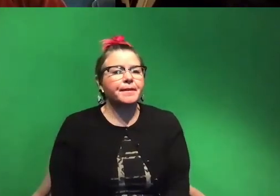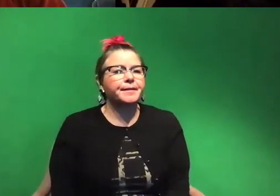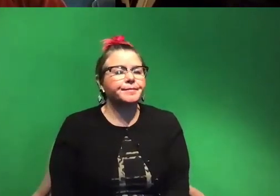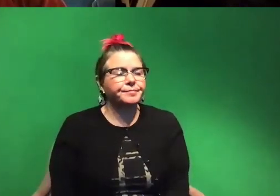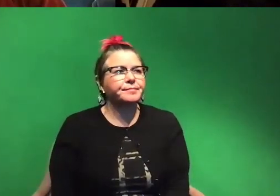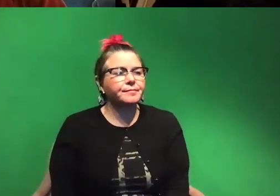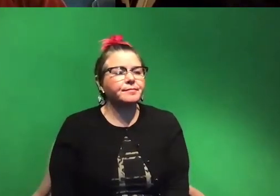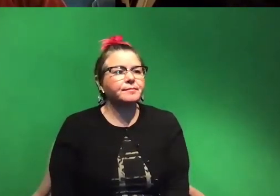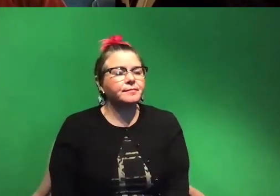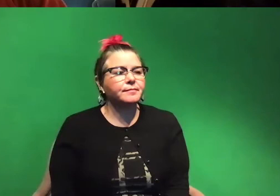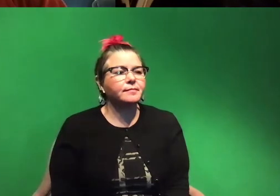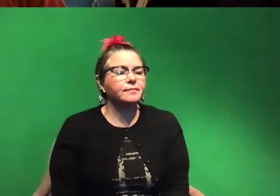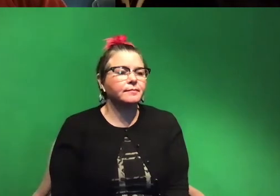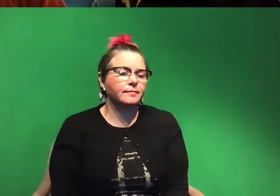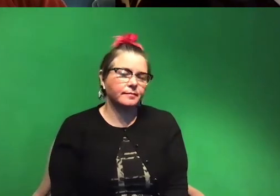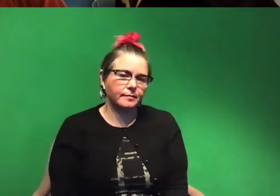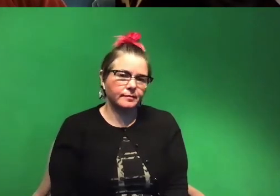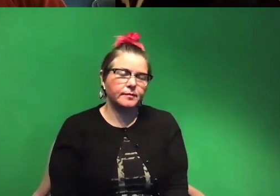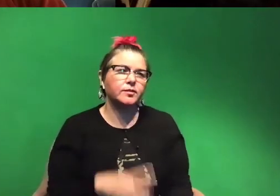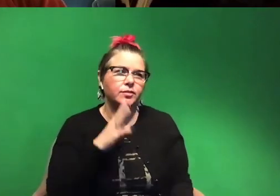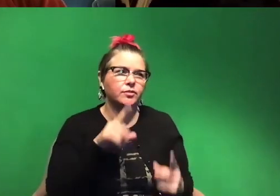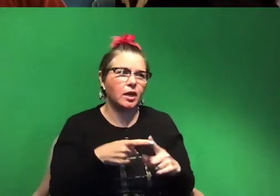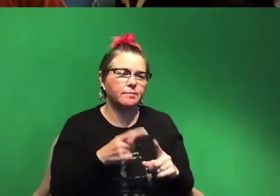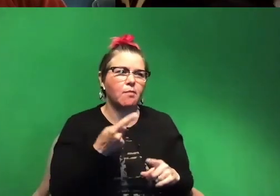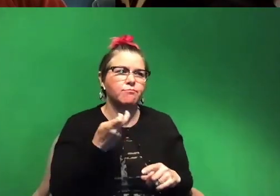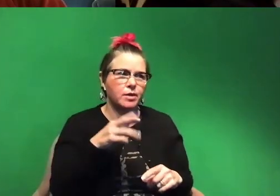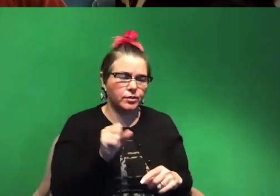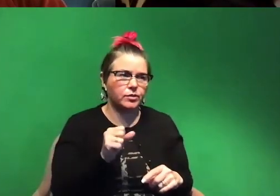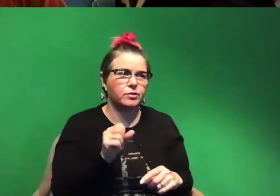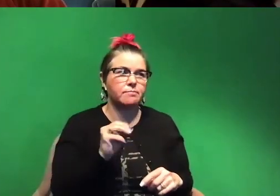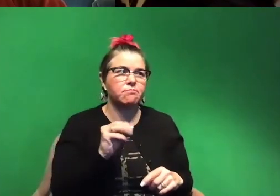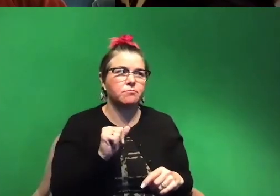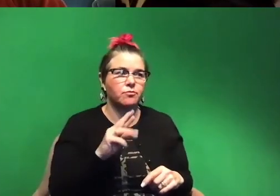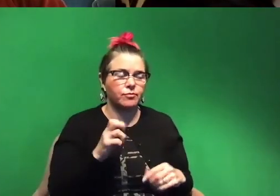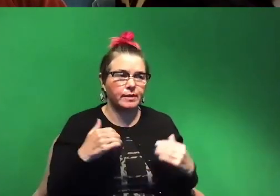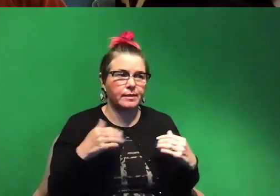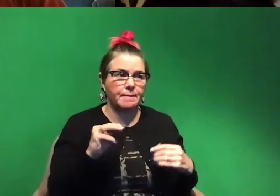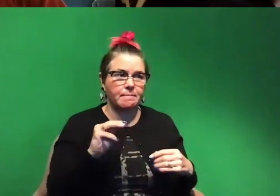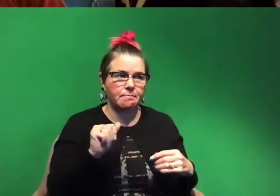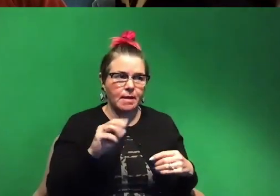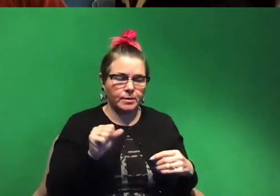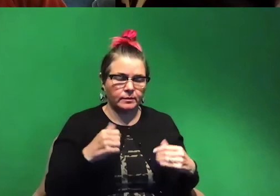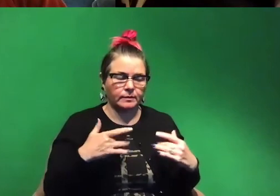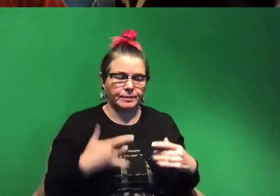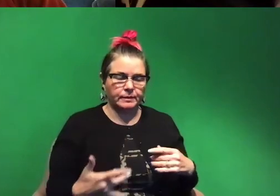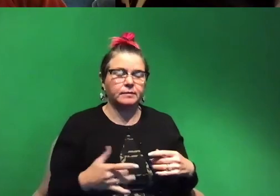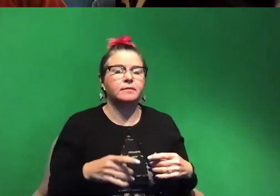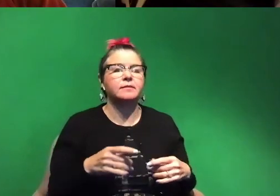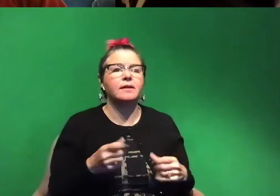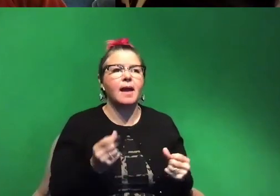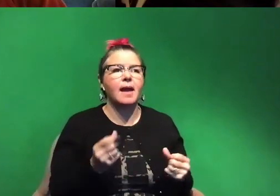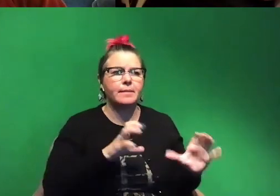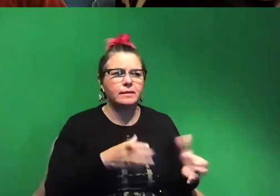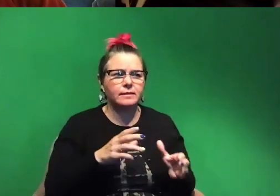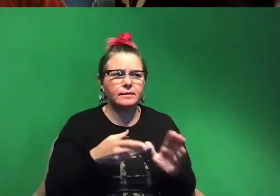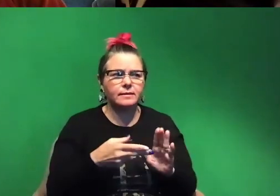Cool. So let's see. We've talked about predators. We said marine mammals, mostly. We've talked about how many species there